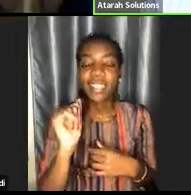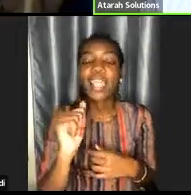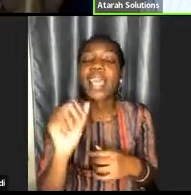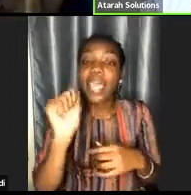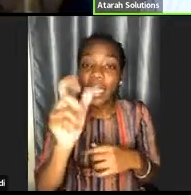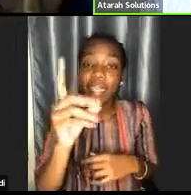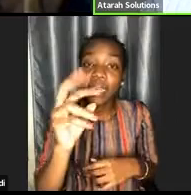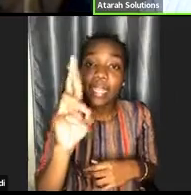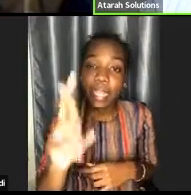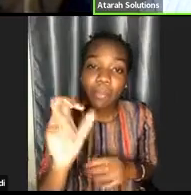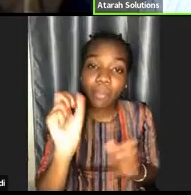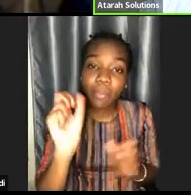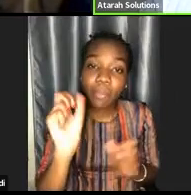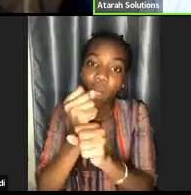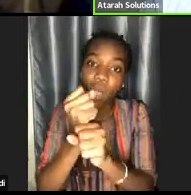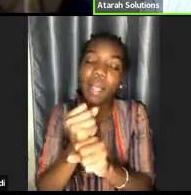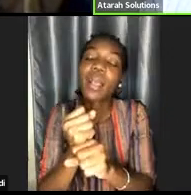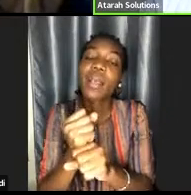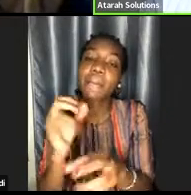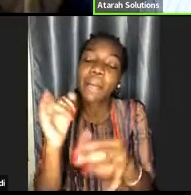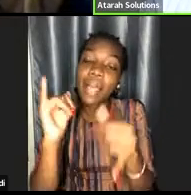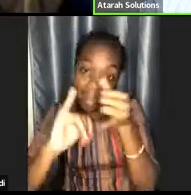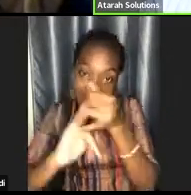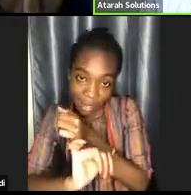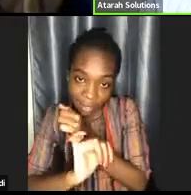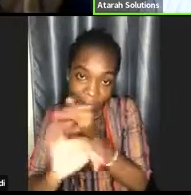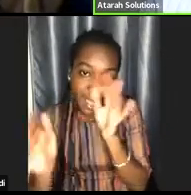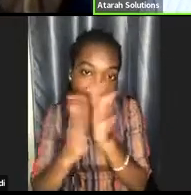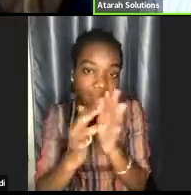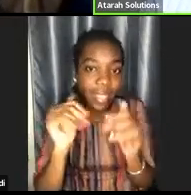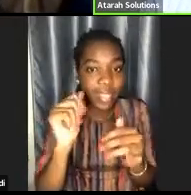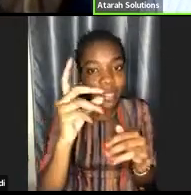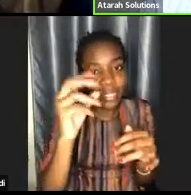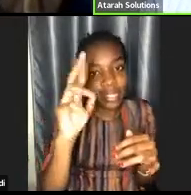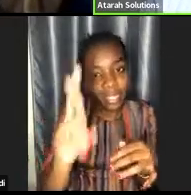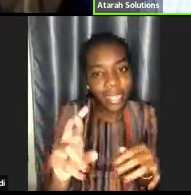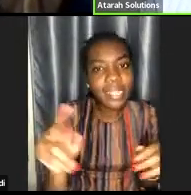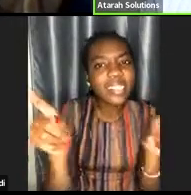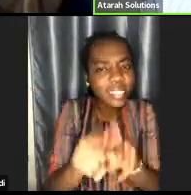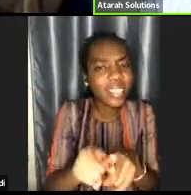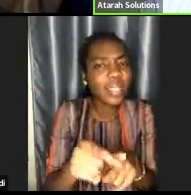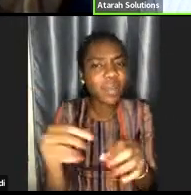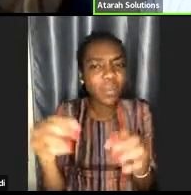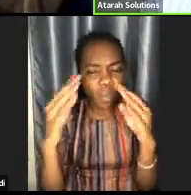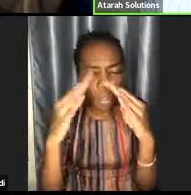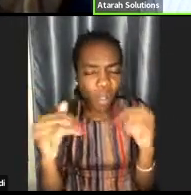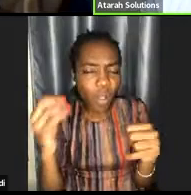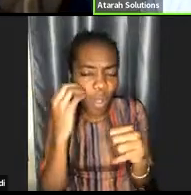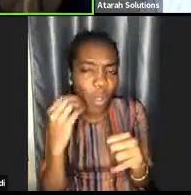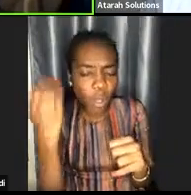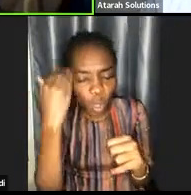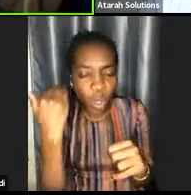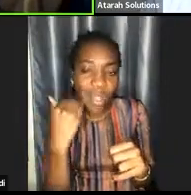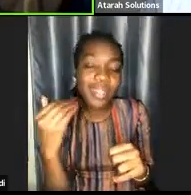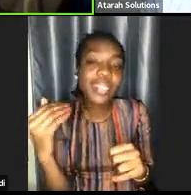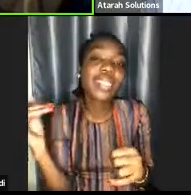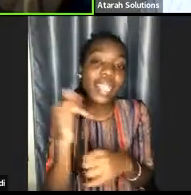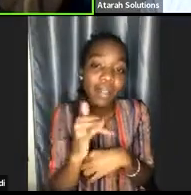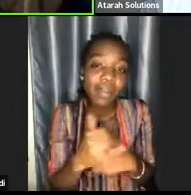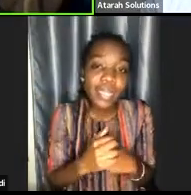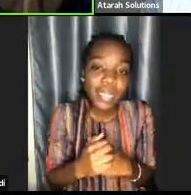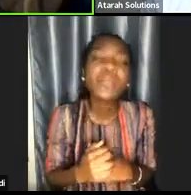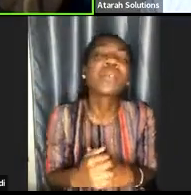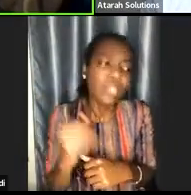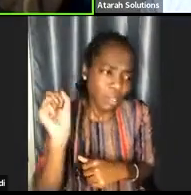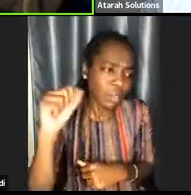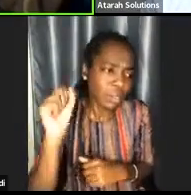in marriage? And is ADR same as out of court settlement? Exactly.